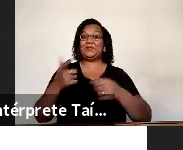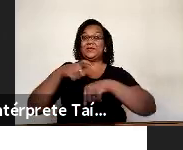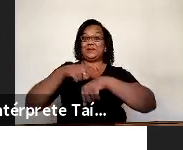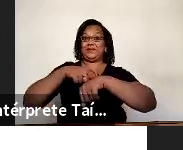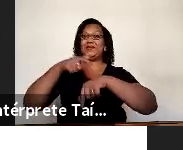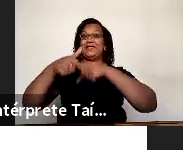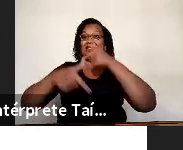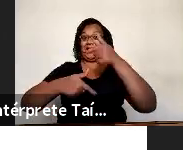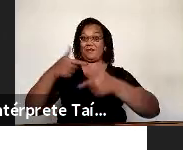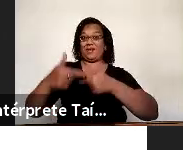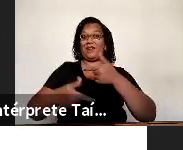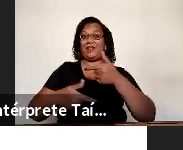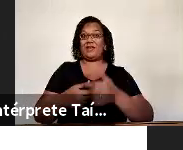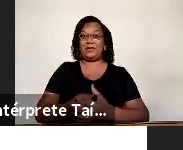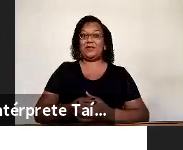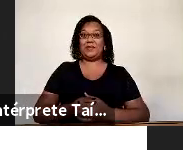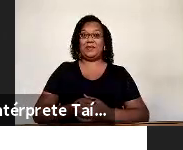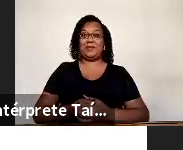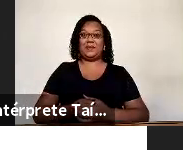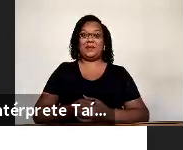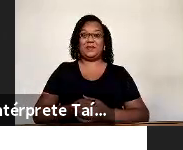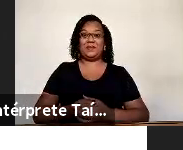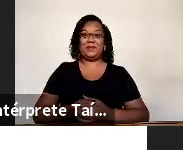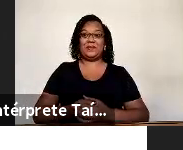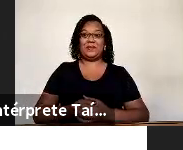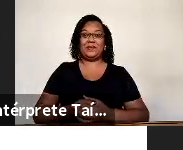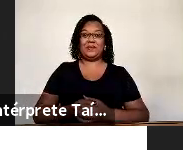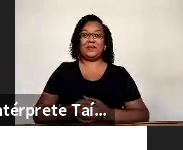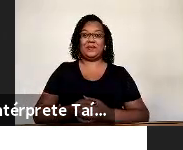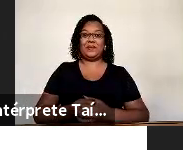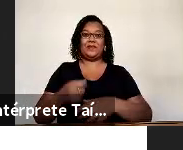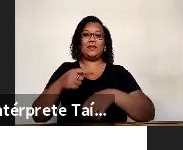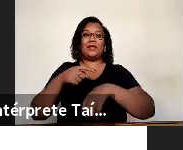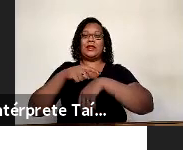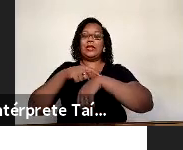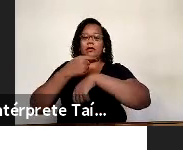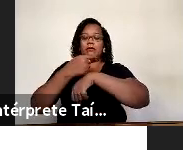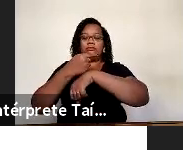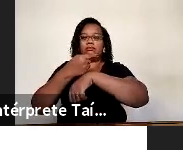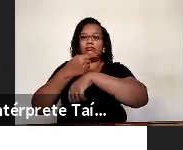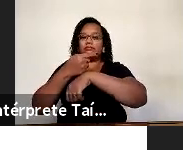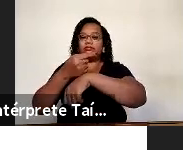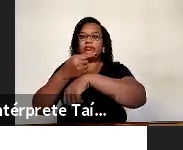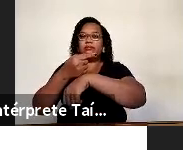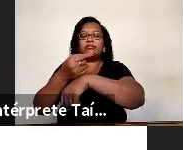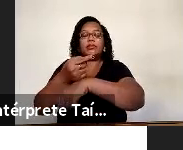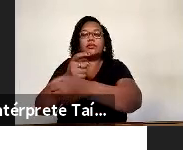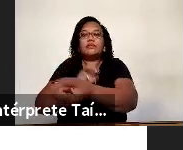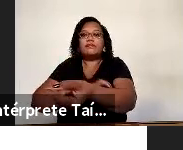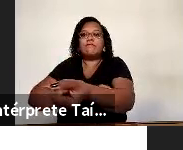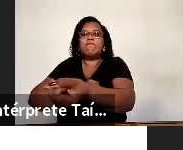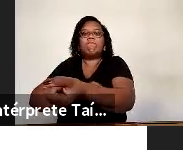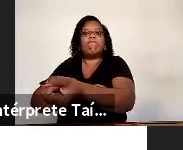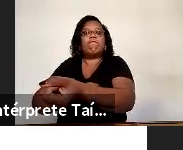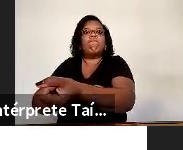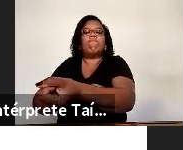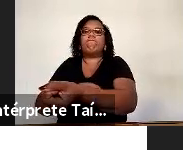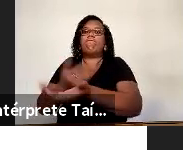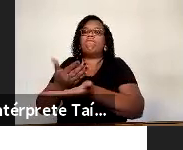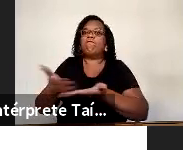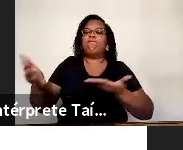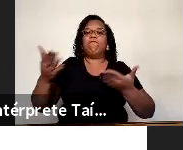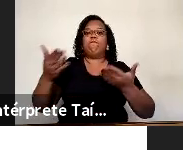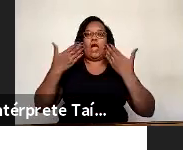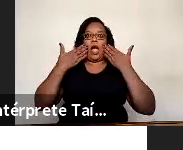first seconds are, of course, the worst. Like today, I always get nervous when I have to present something. So I try to breathe. You know, I breathe in, I hold